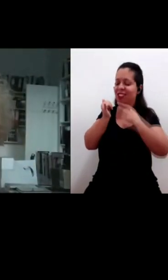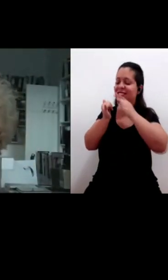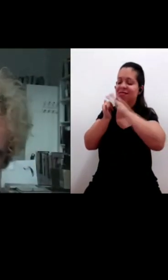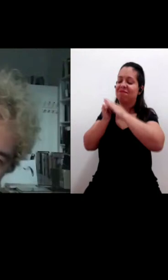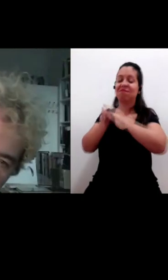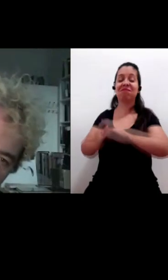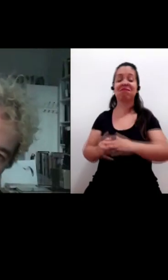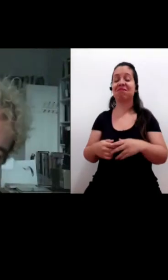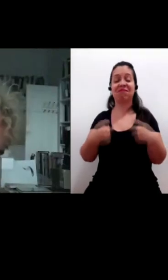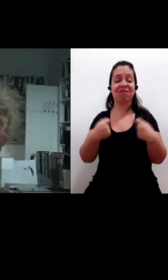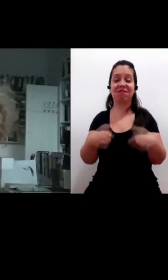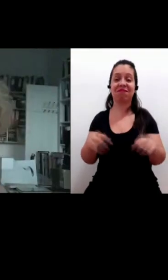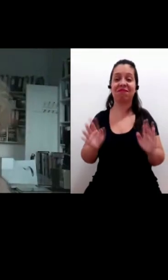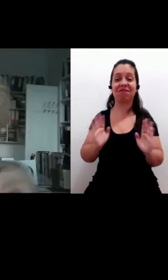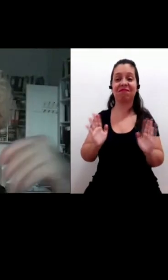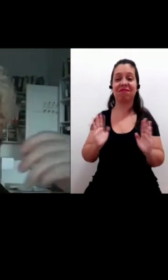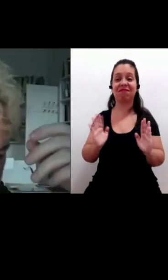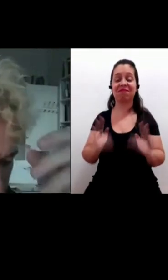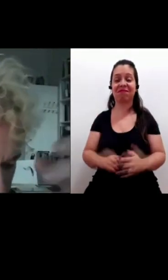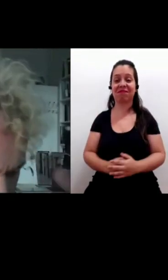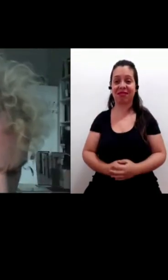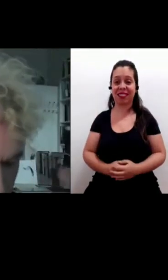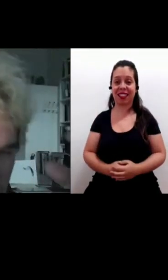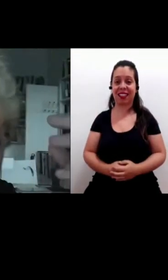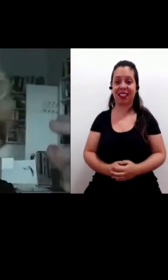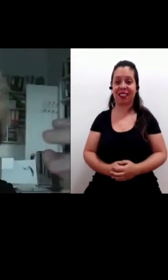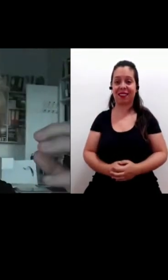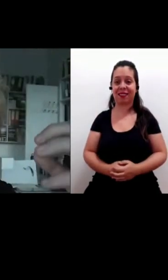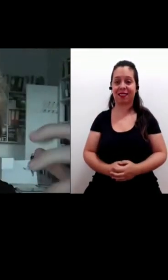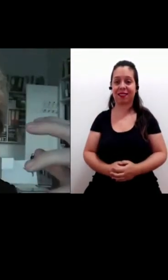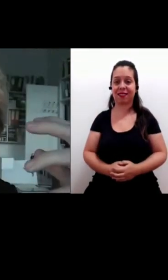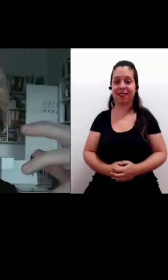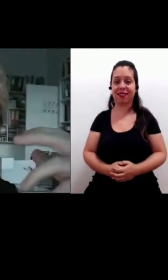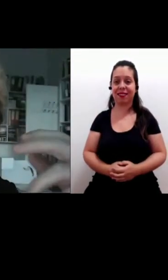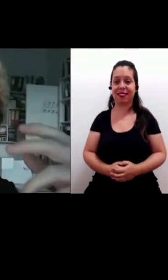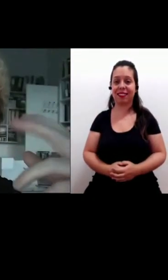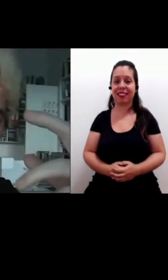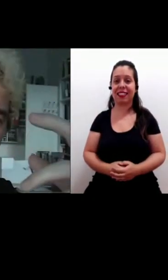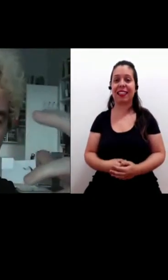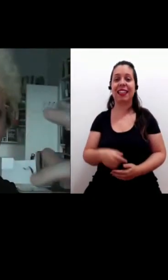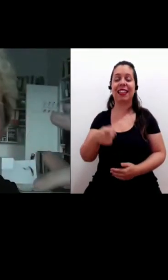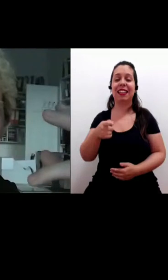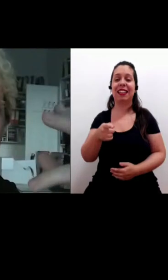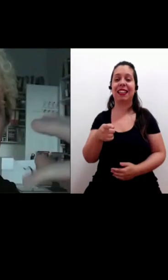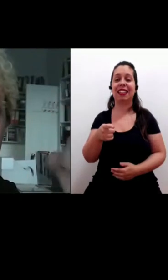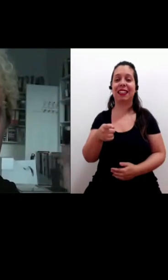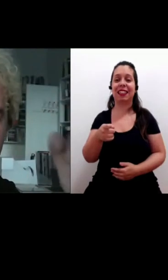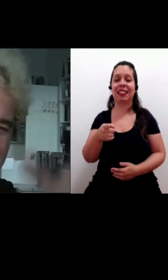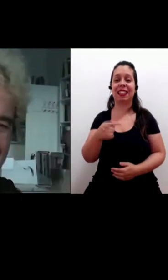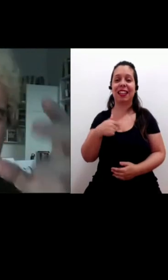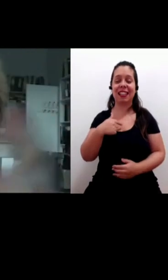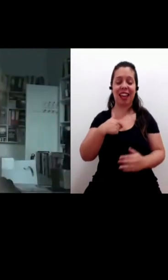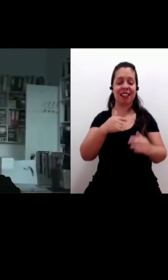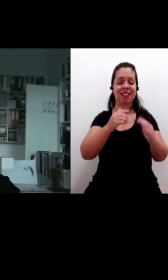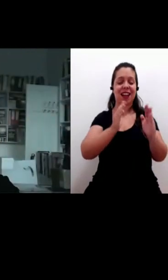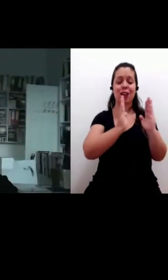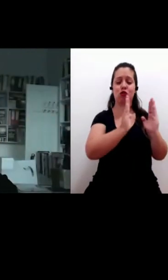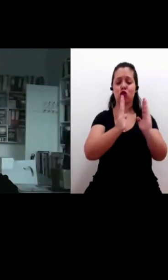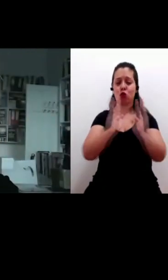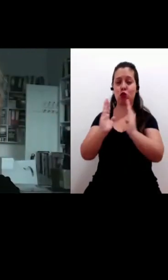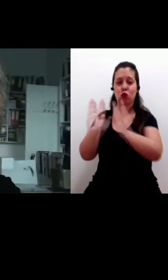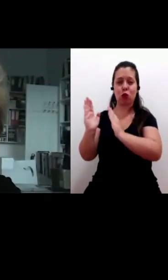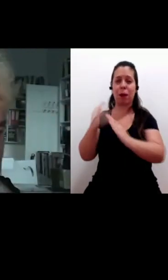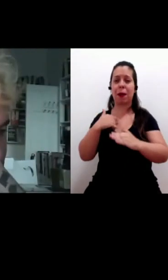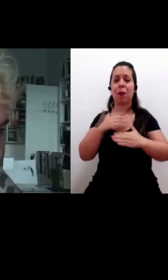there's still there's a structure. And I think the structure for me is the great pleasure as a filmmaker, getting the